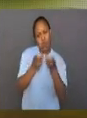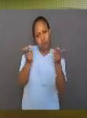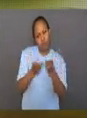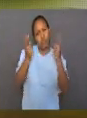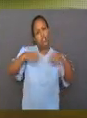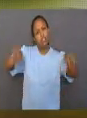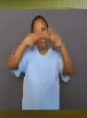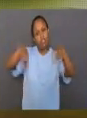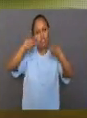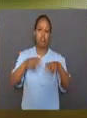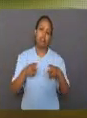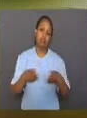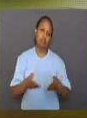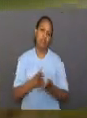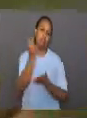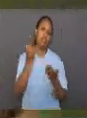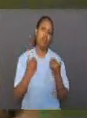wherever they choose.